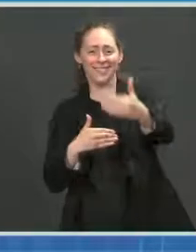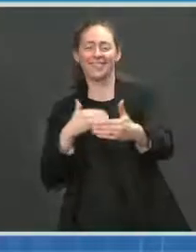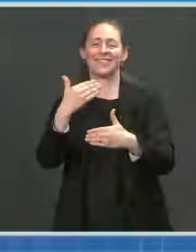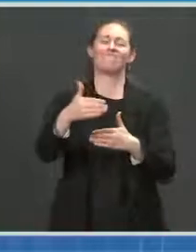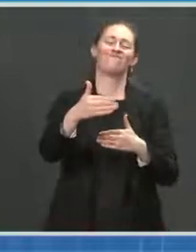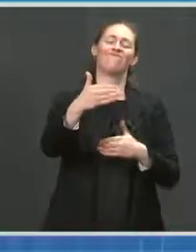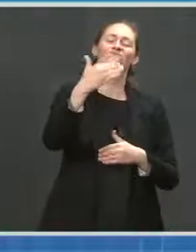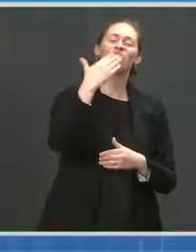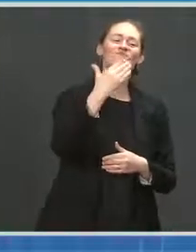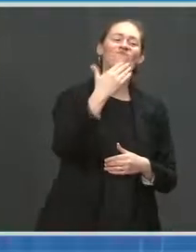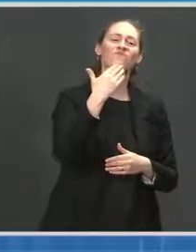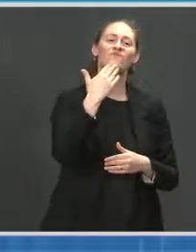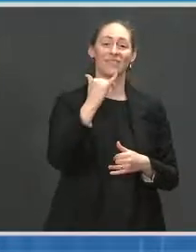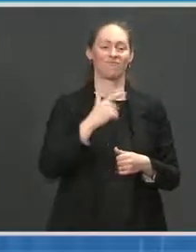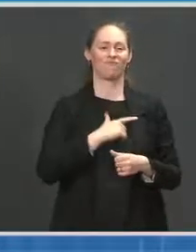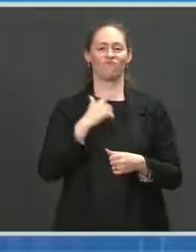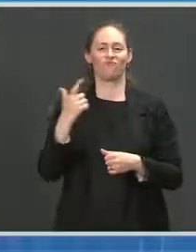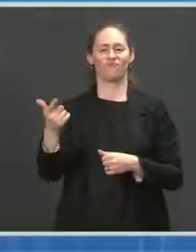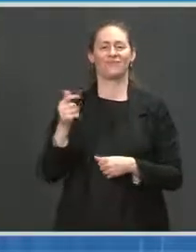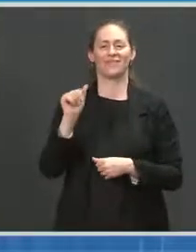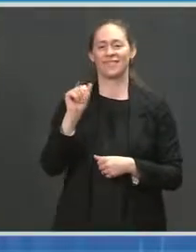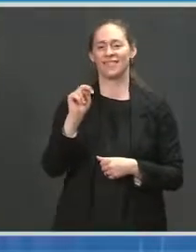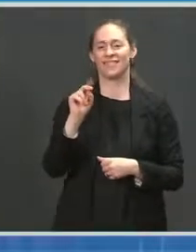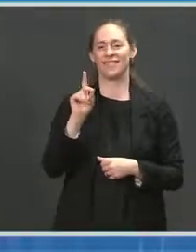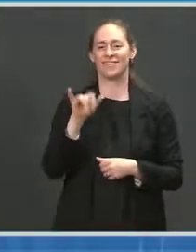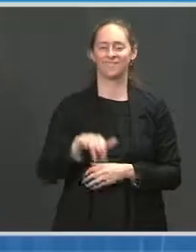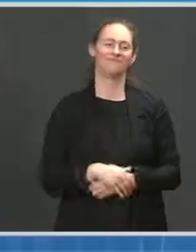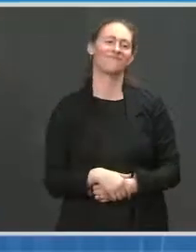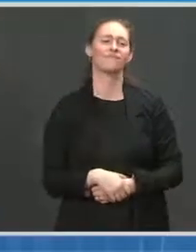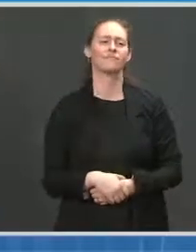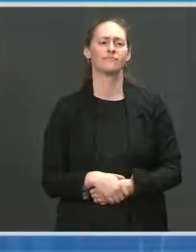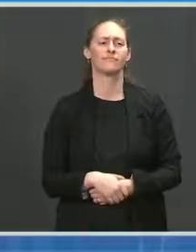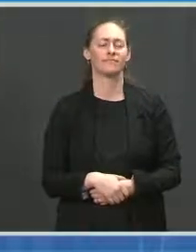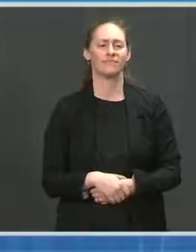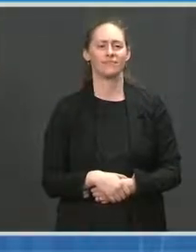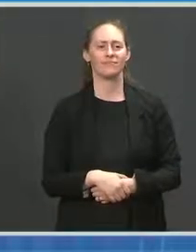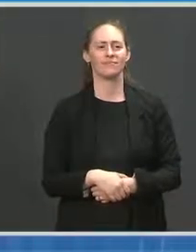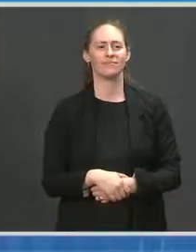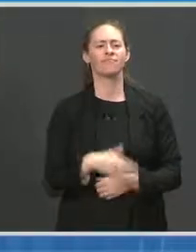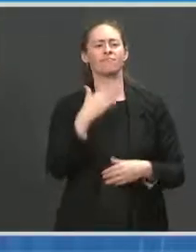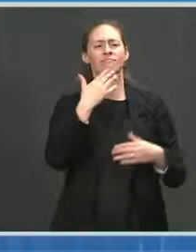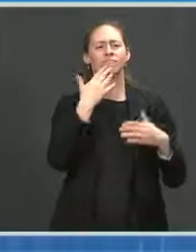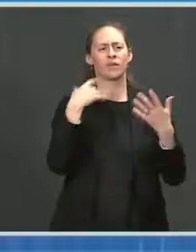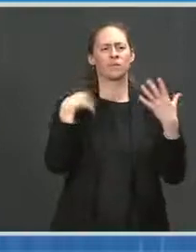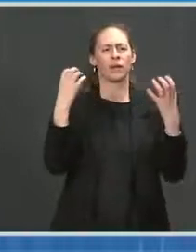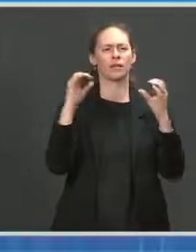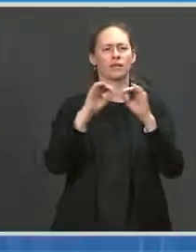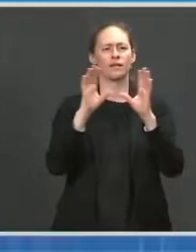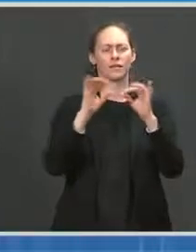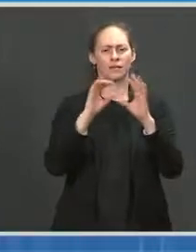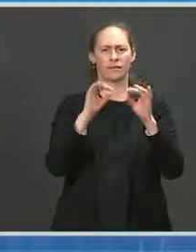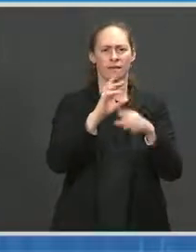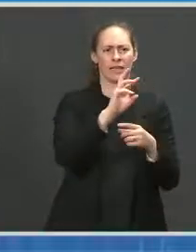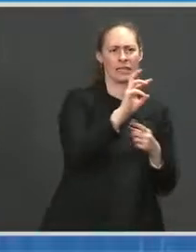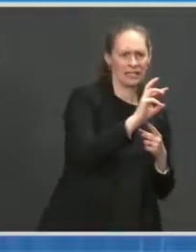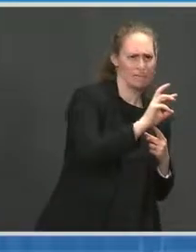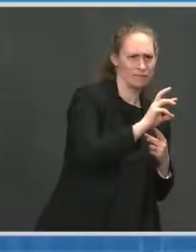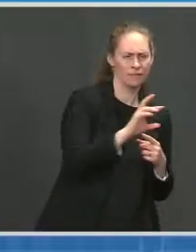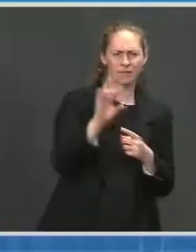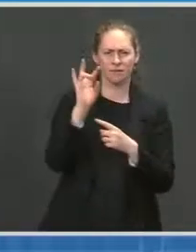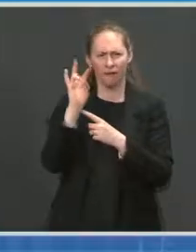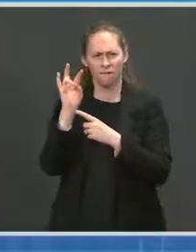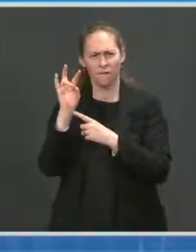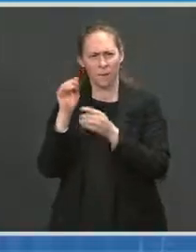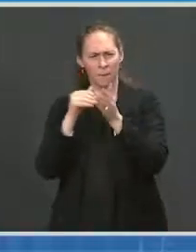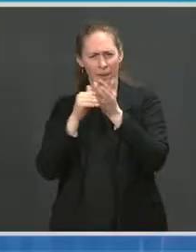Andy. Thank you, Dr. Fauci. And just to clarify, I think you said 6 out of 7 million at last count. Is that correct?